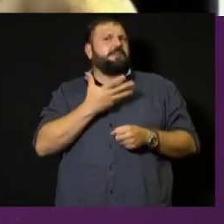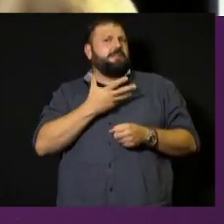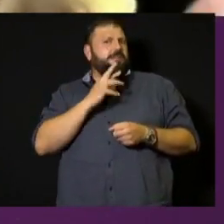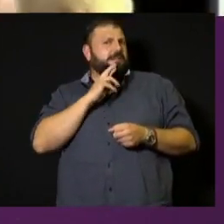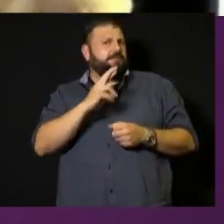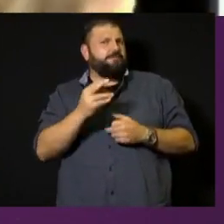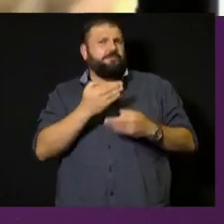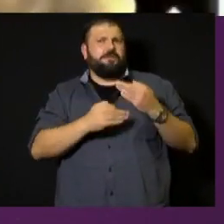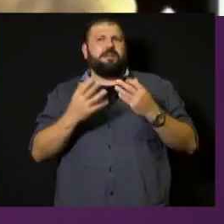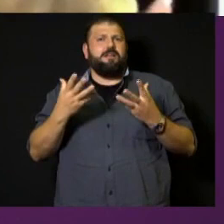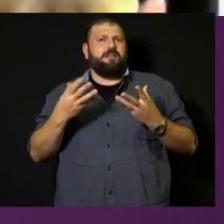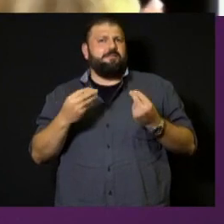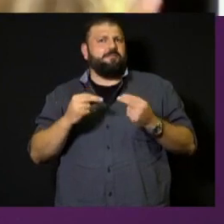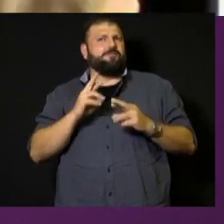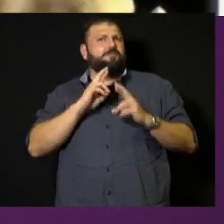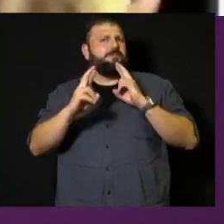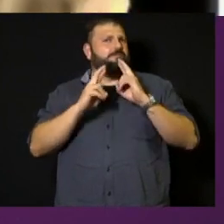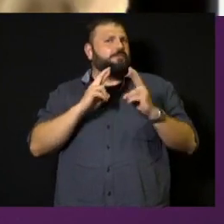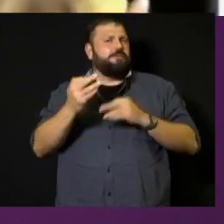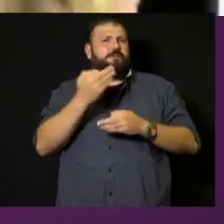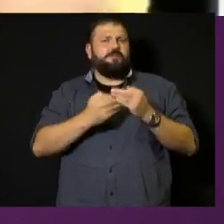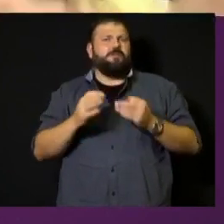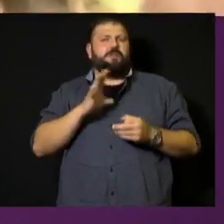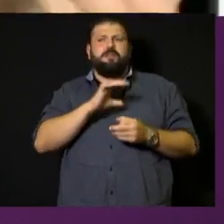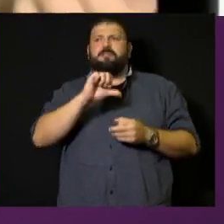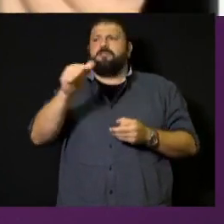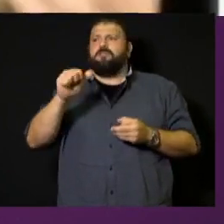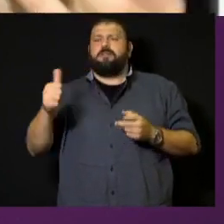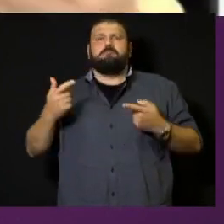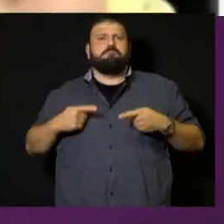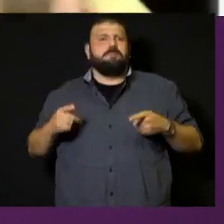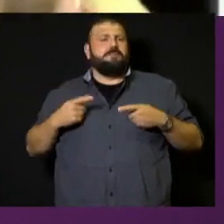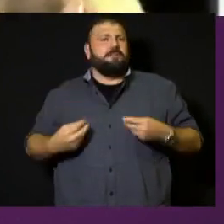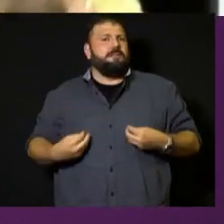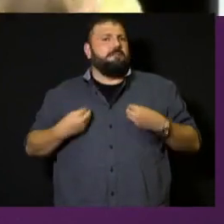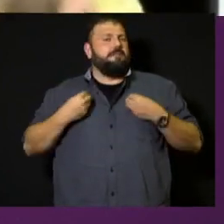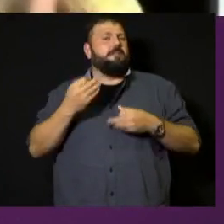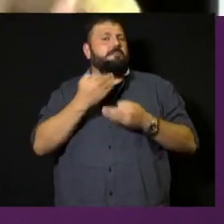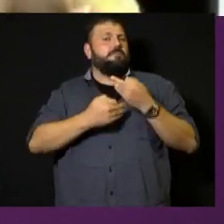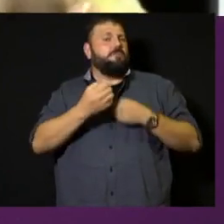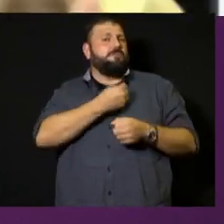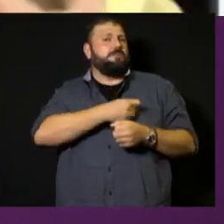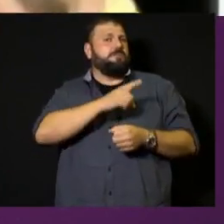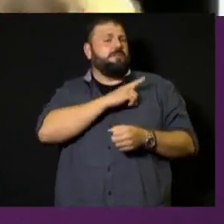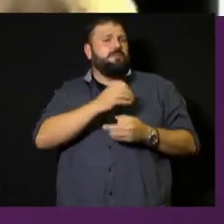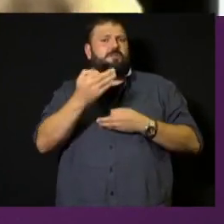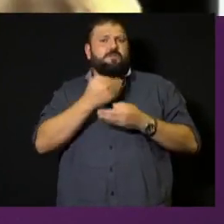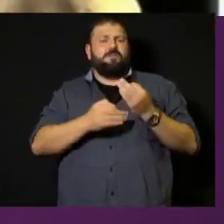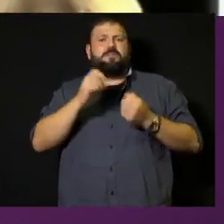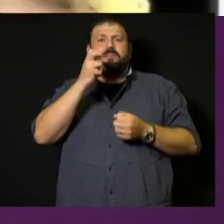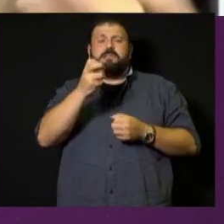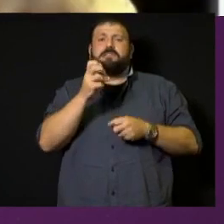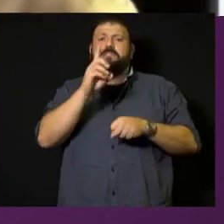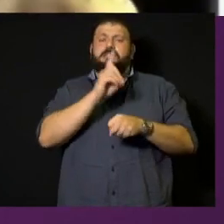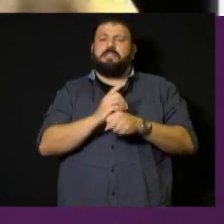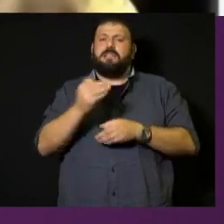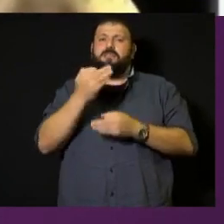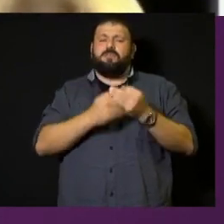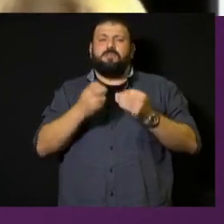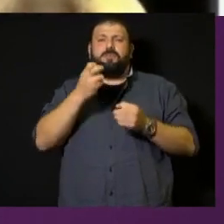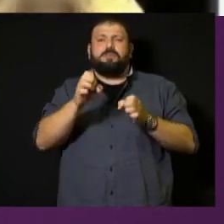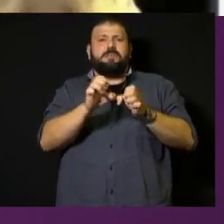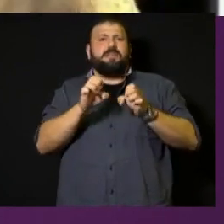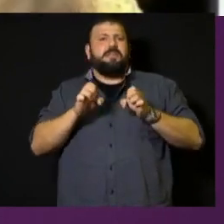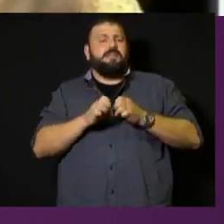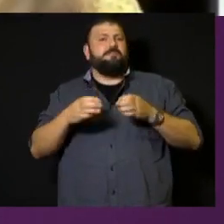also, well, is a consequence of a lot of result also in the life of others, not only in the health, but everything.